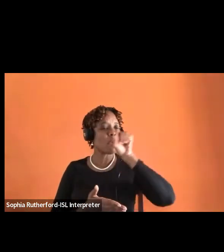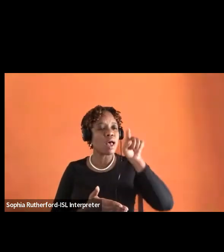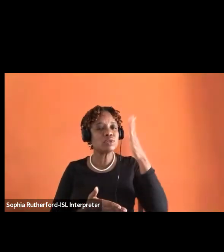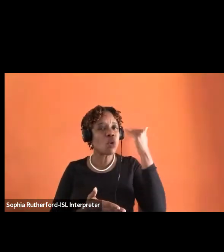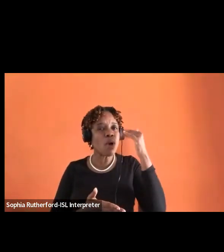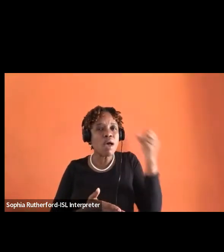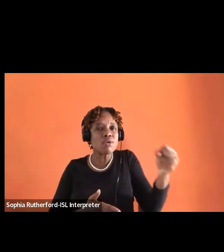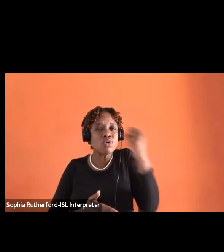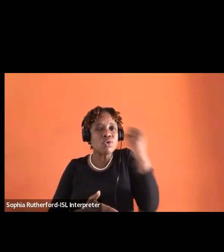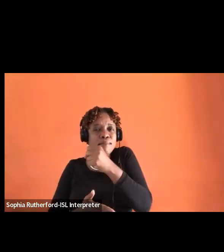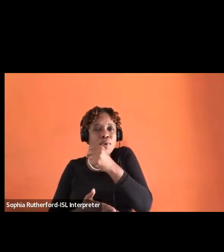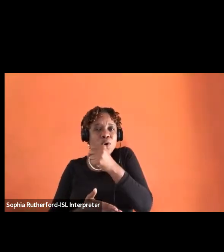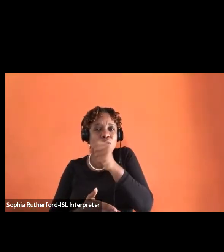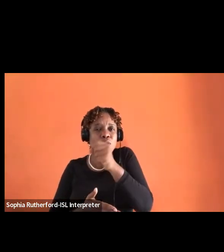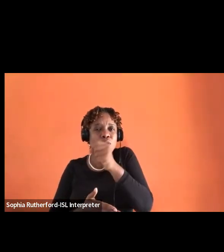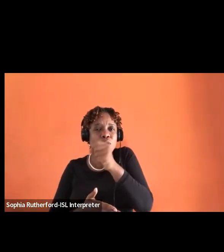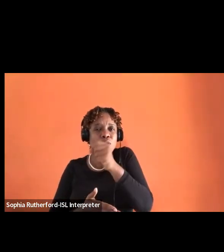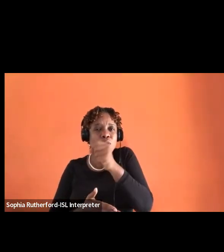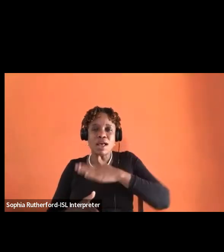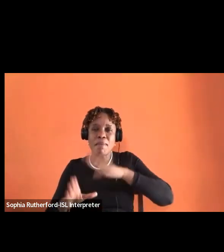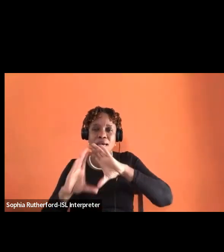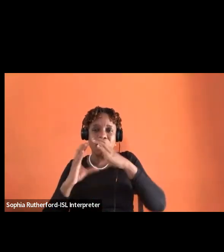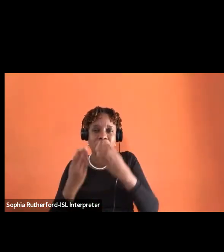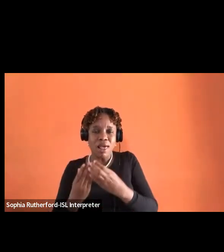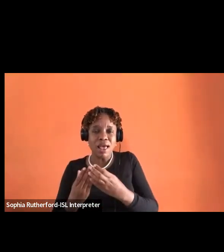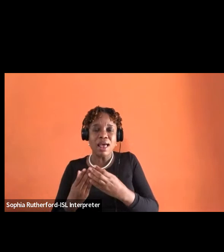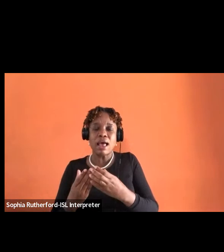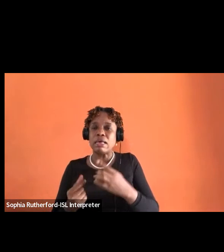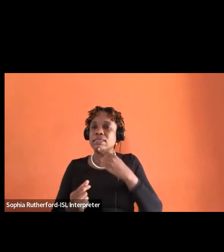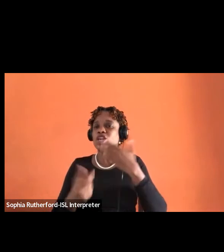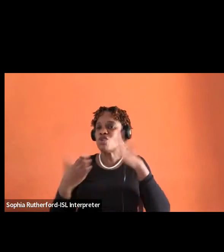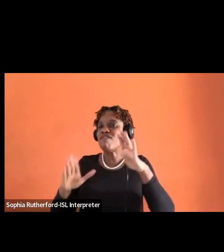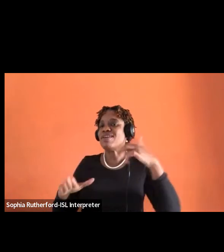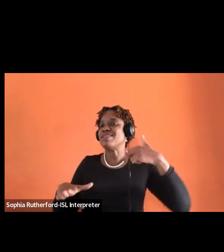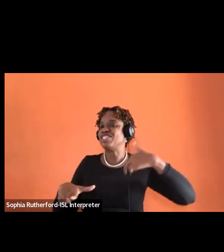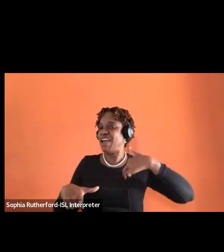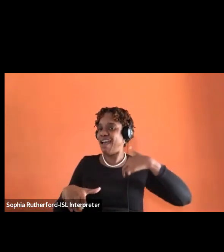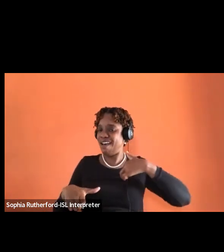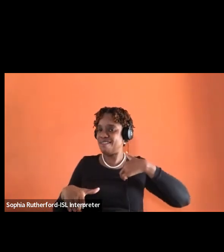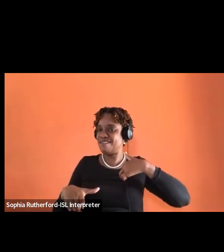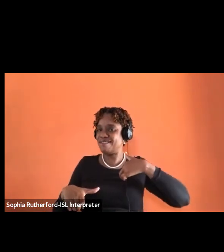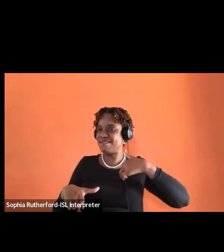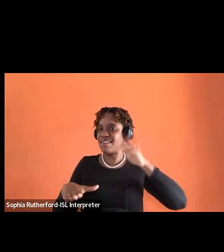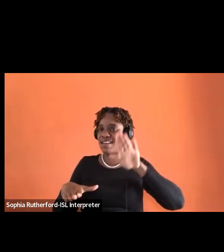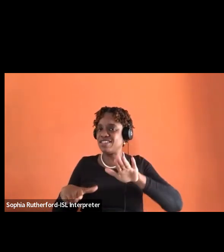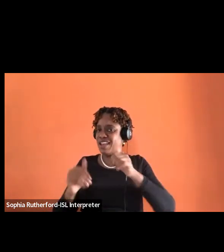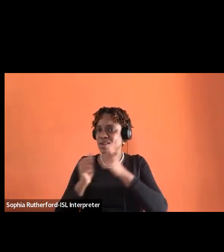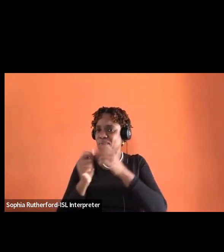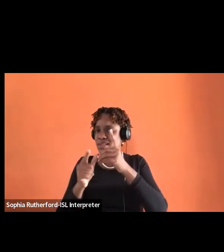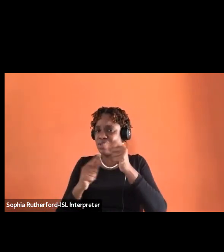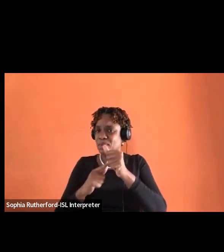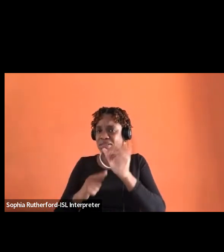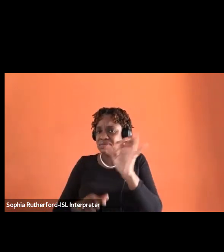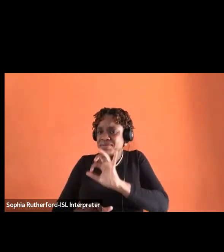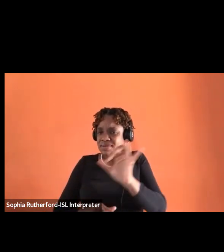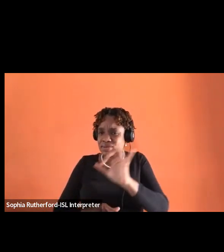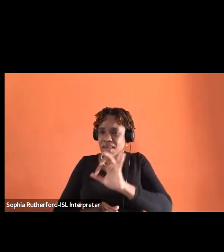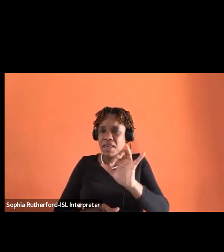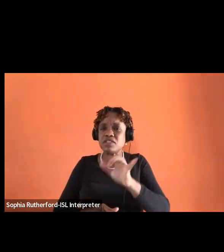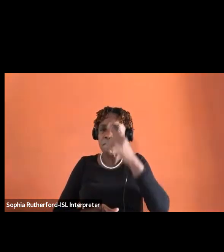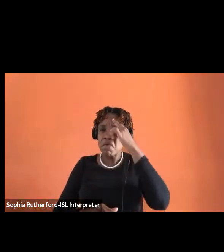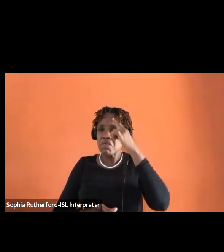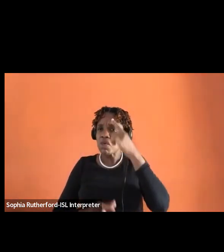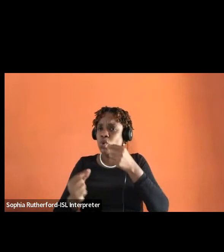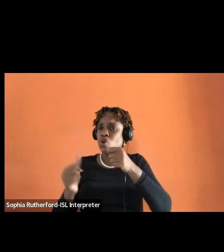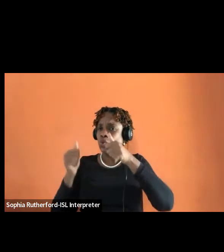child? They said, because you have a child like her, or something similar. So I think you do well with the girl